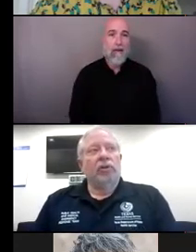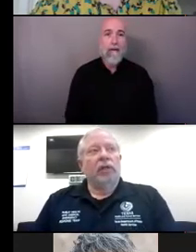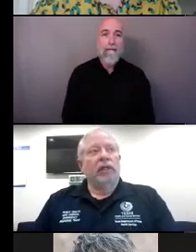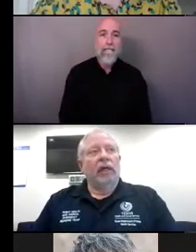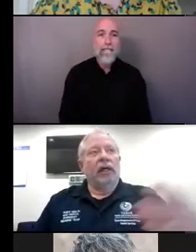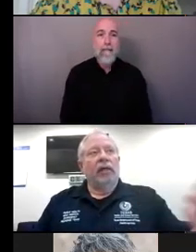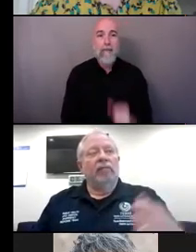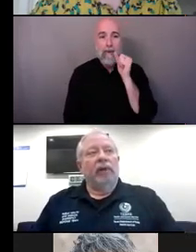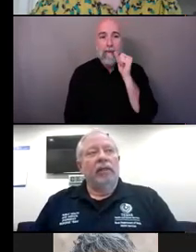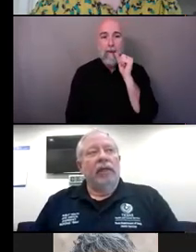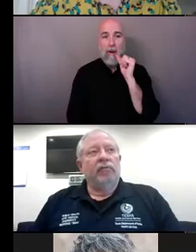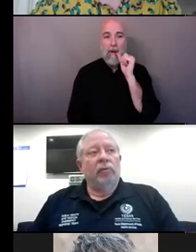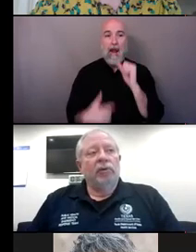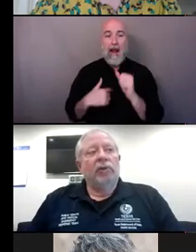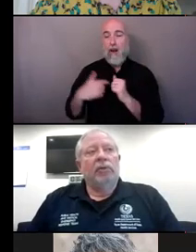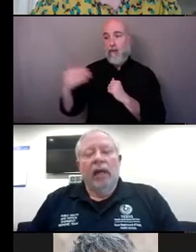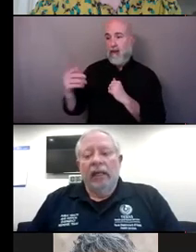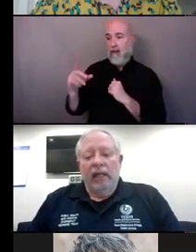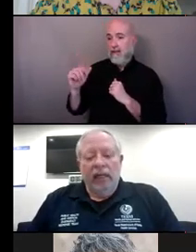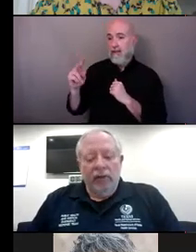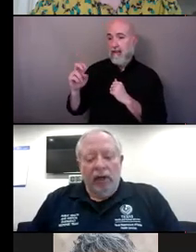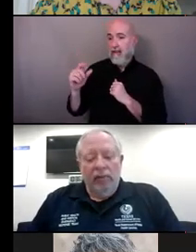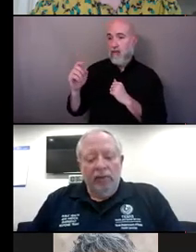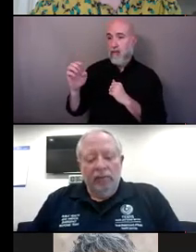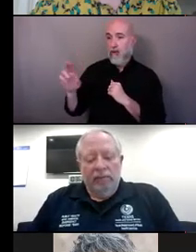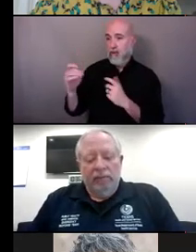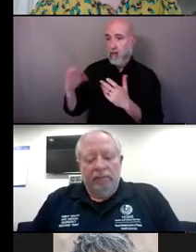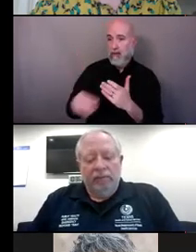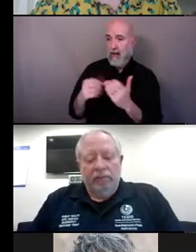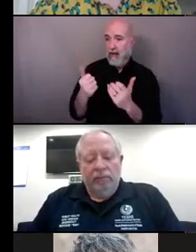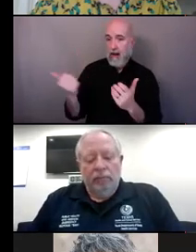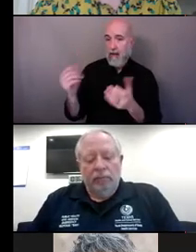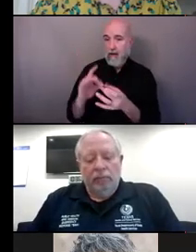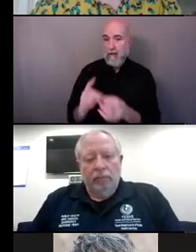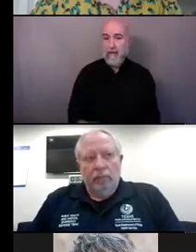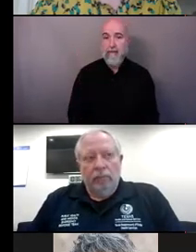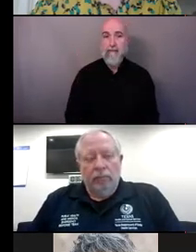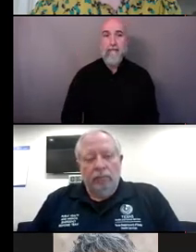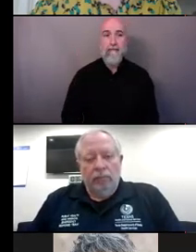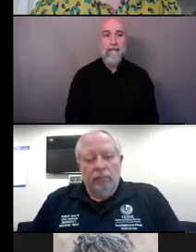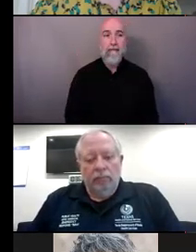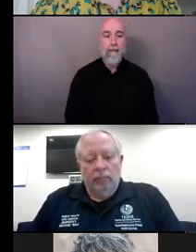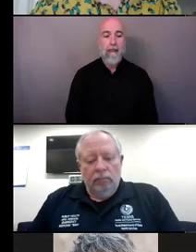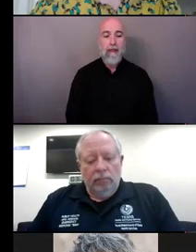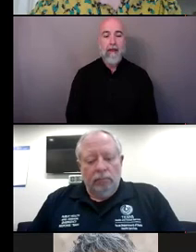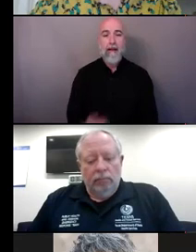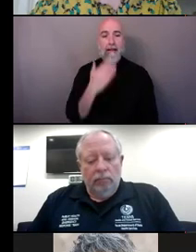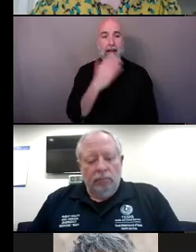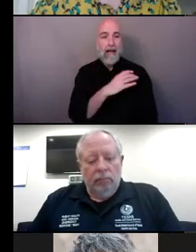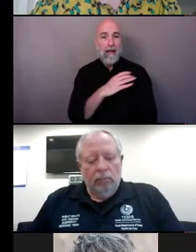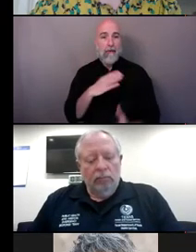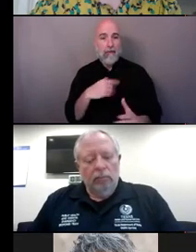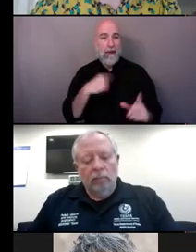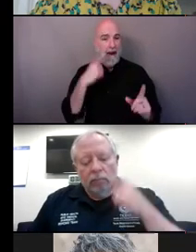I would certainly invite Dave Gruber to add any other comments. Yes, thank you, Commissioner. I think you covered